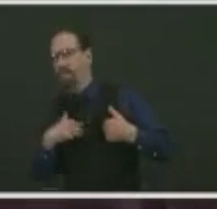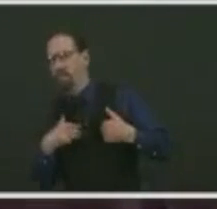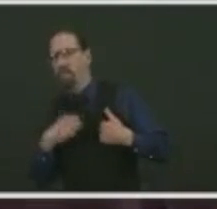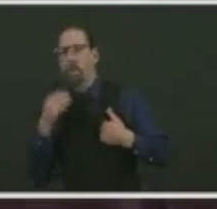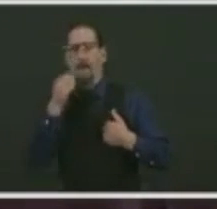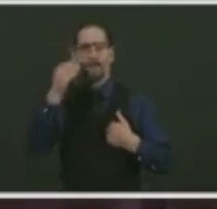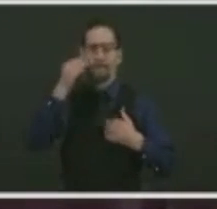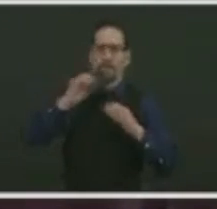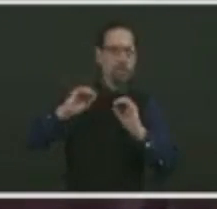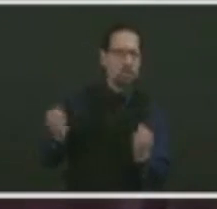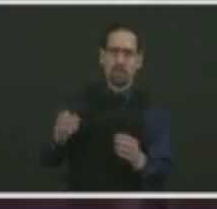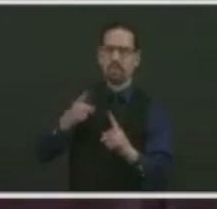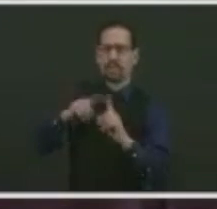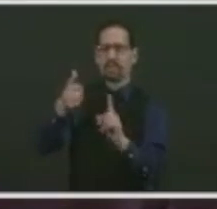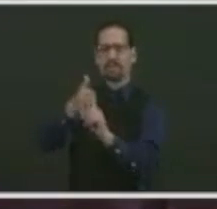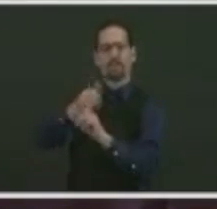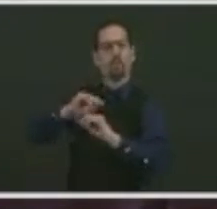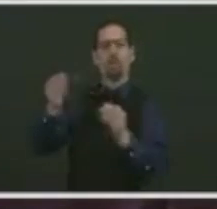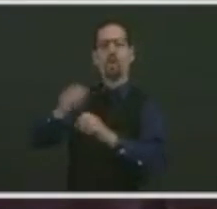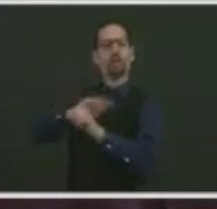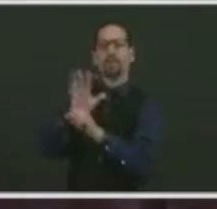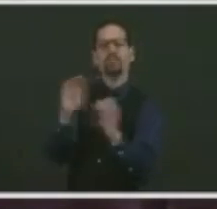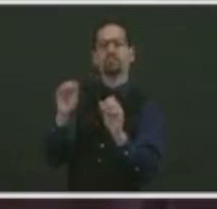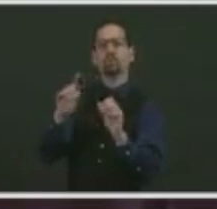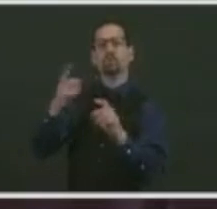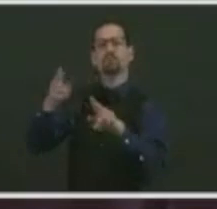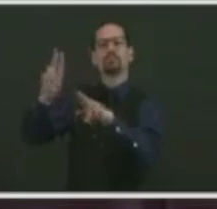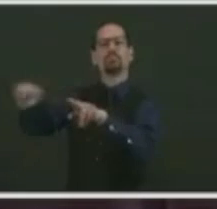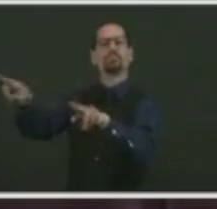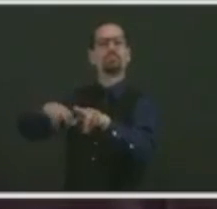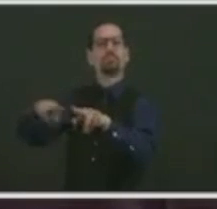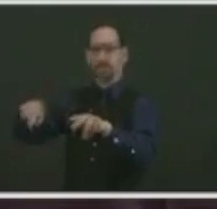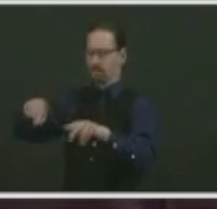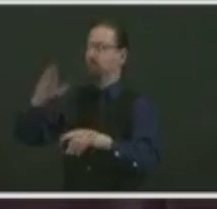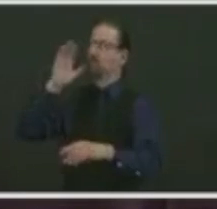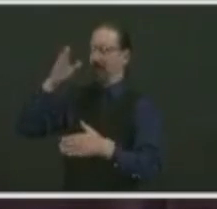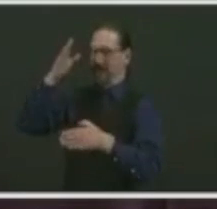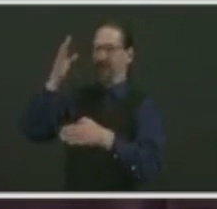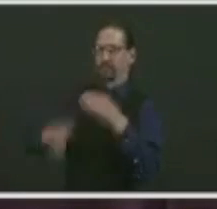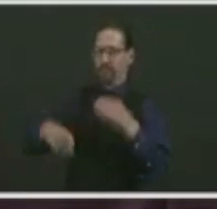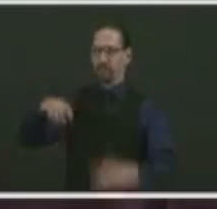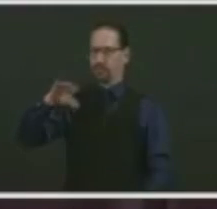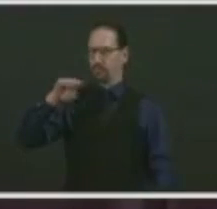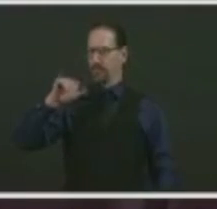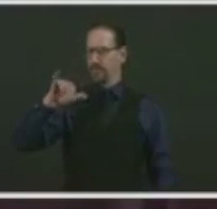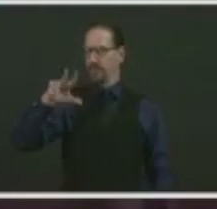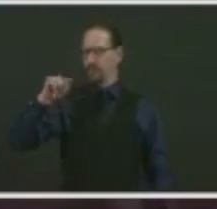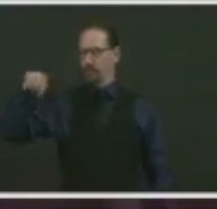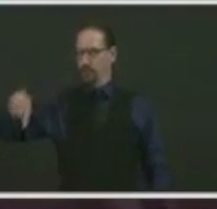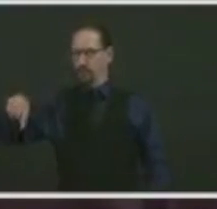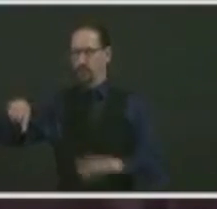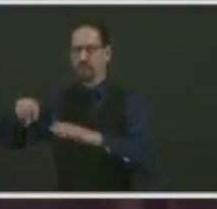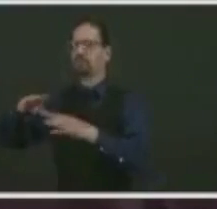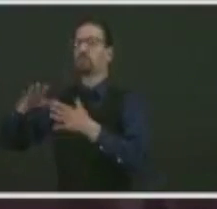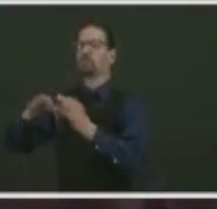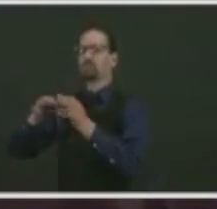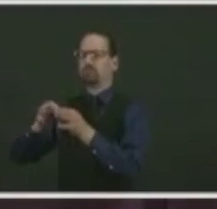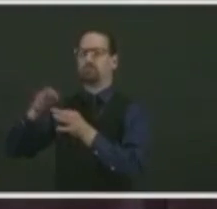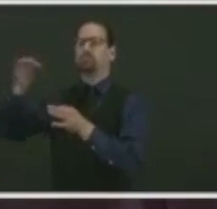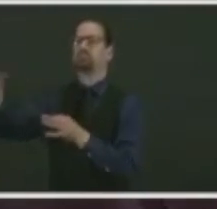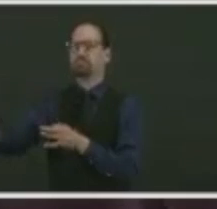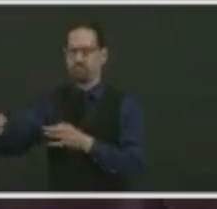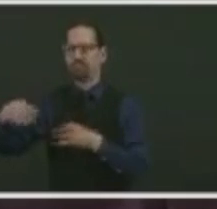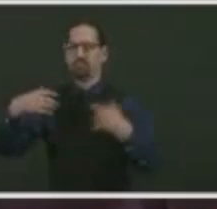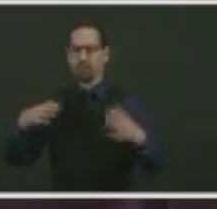scheduled to wrap up on May 31st. We have extended that for 30 days to June